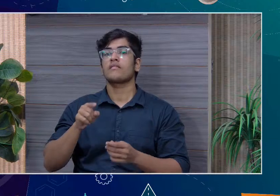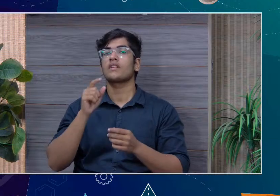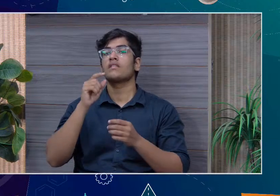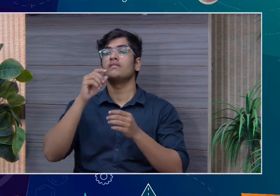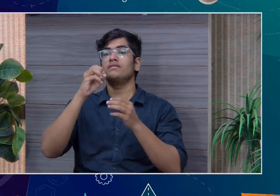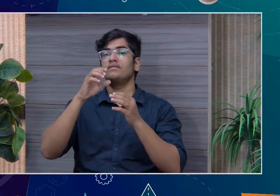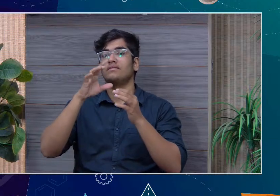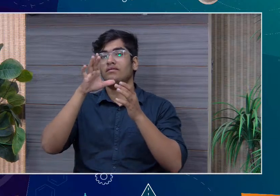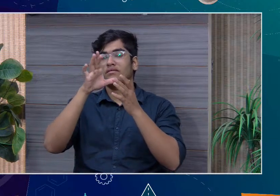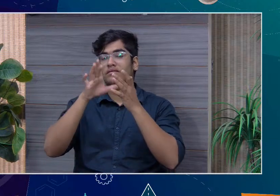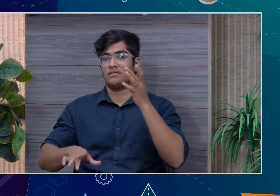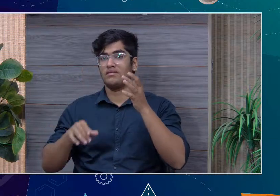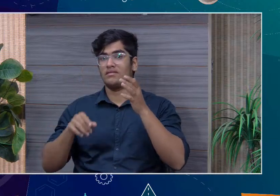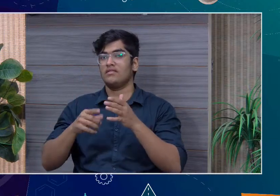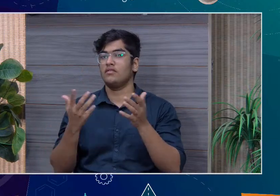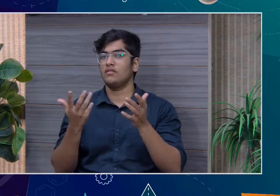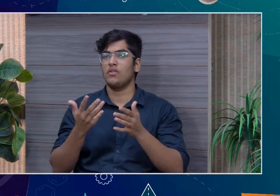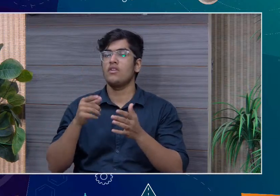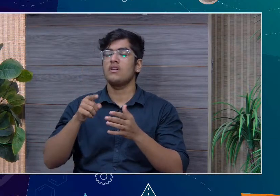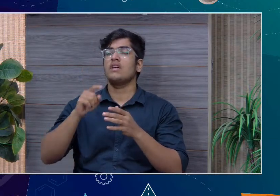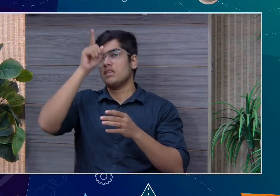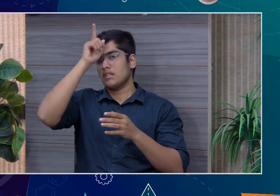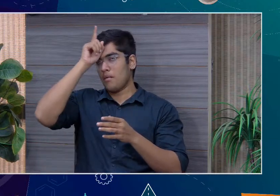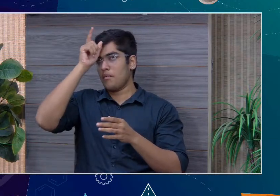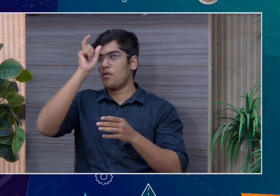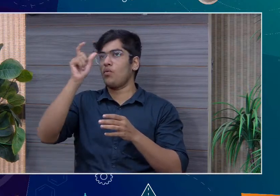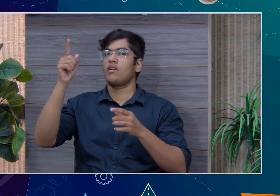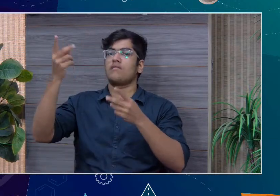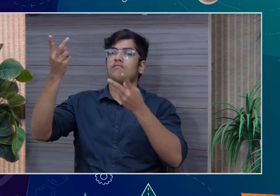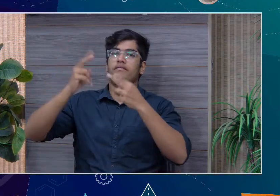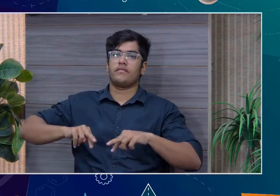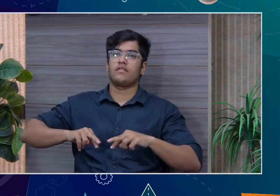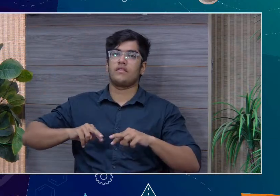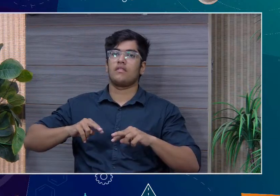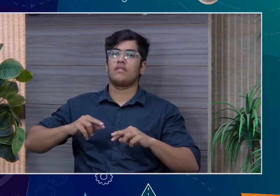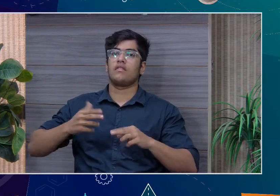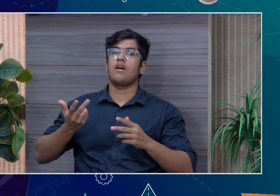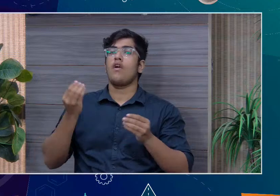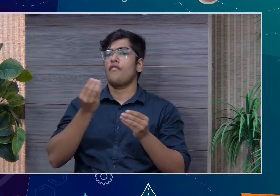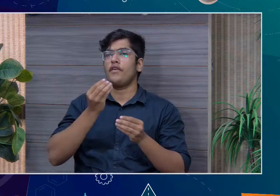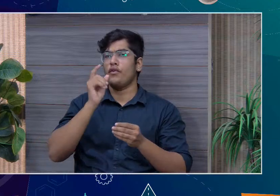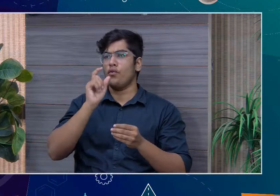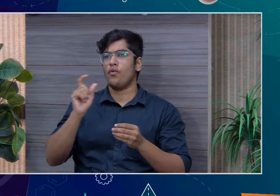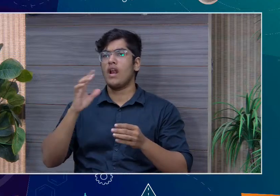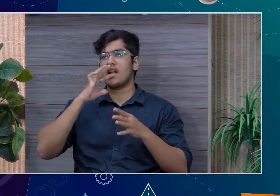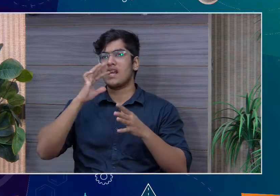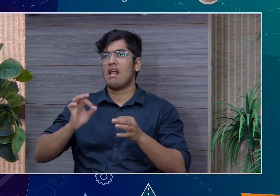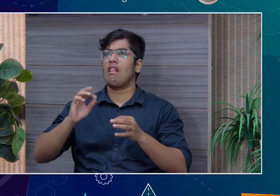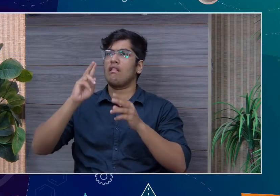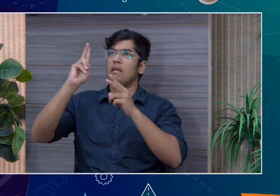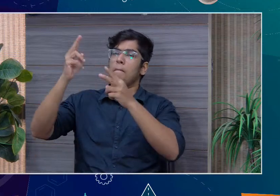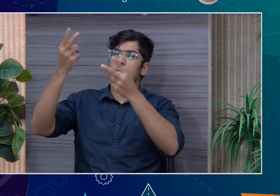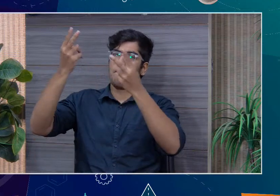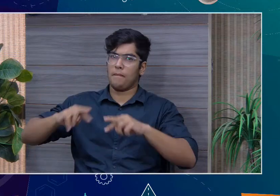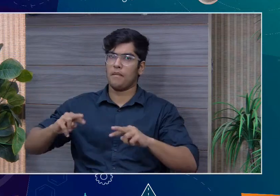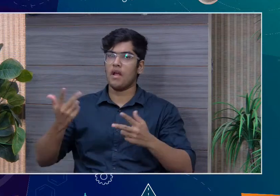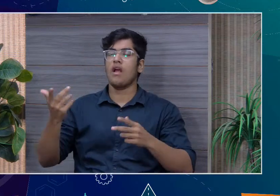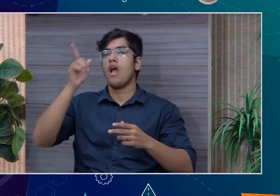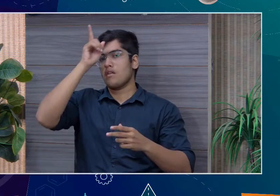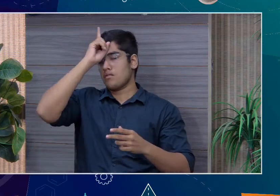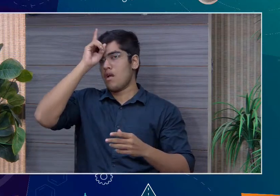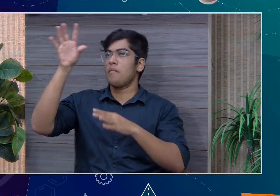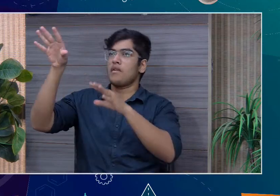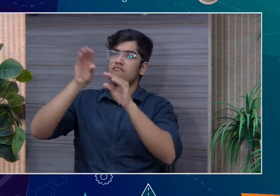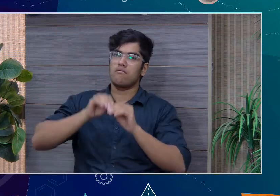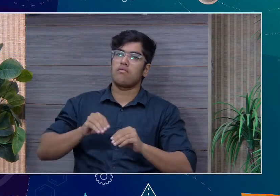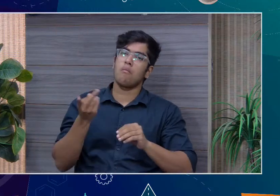German excerpt. Okay. So some words are literal translations, and some words are still taken as it is from